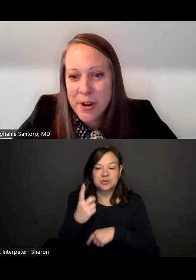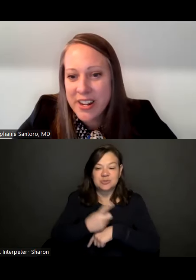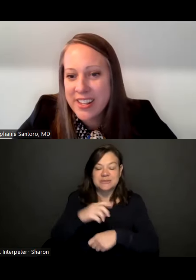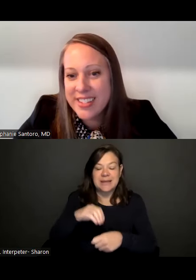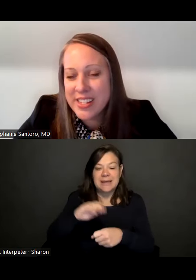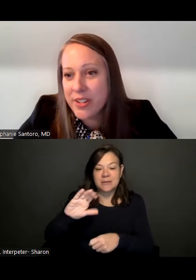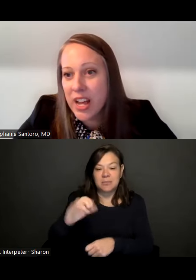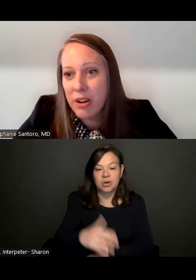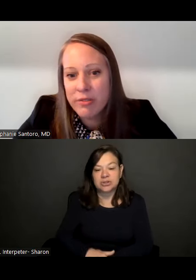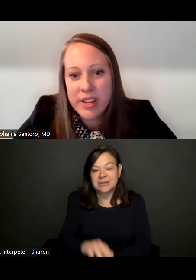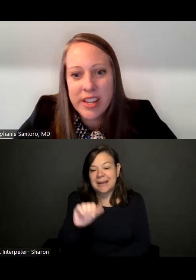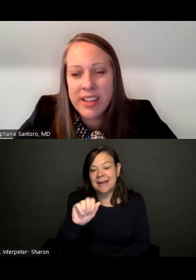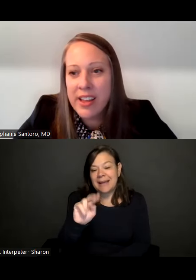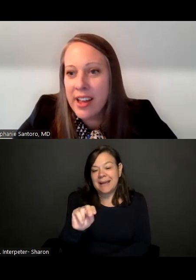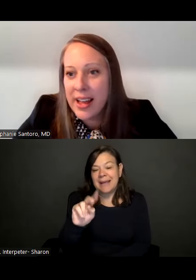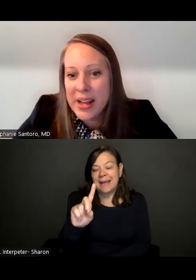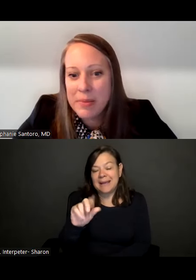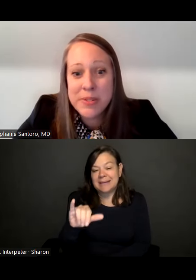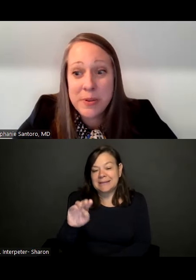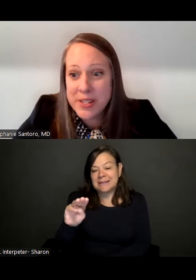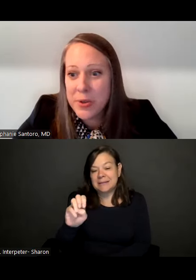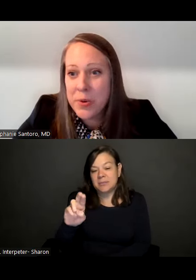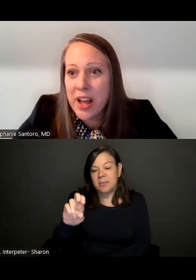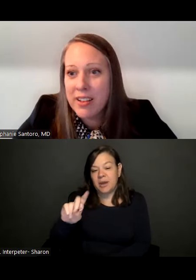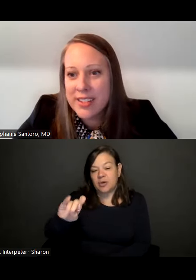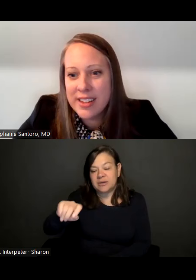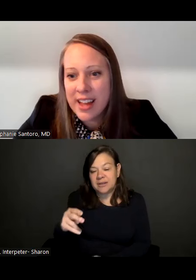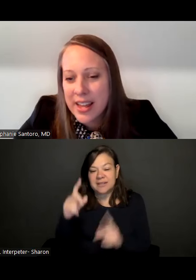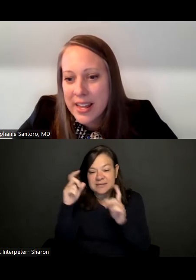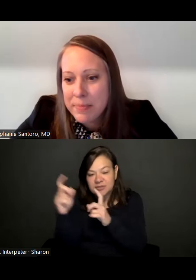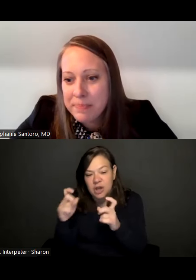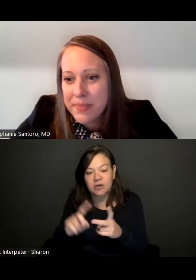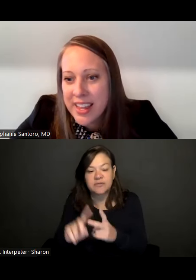Andy Meredith does photography. So does Kunal.